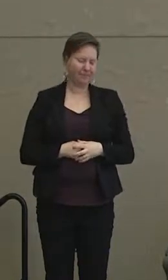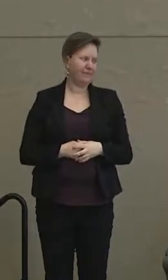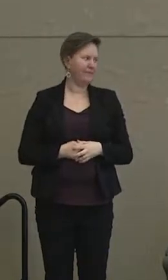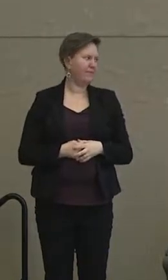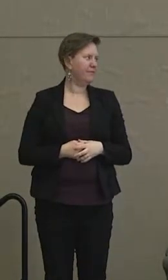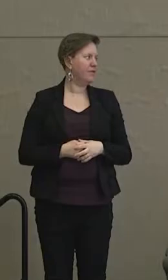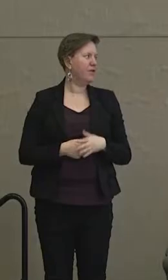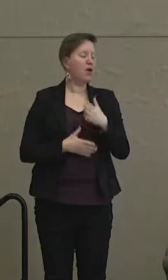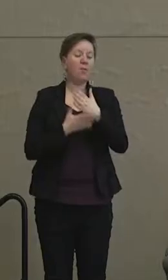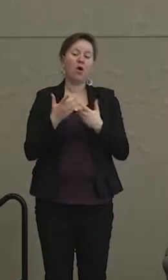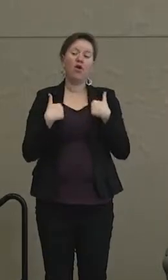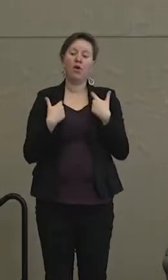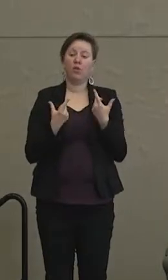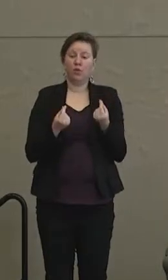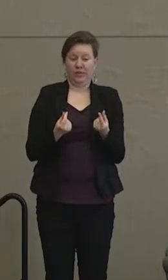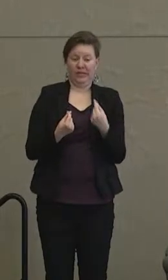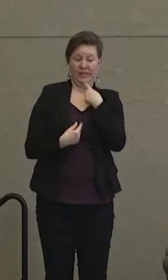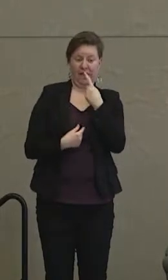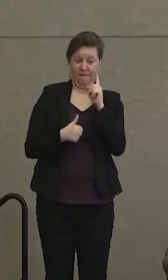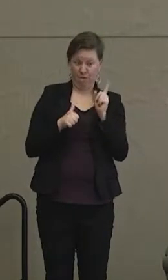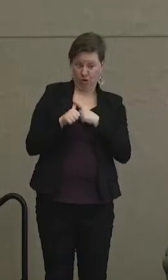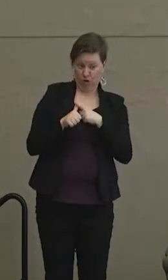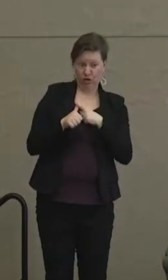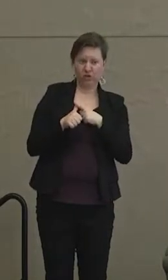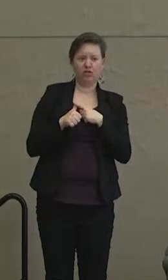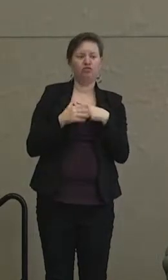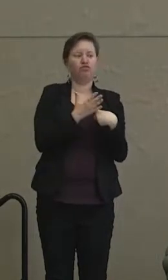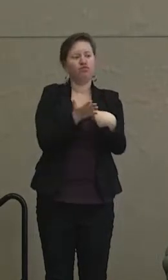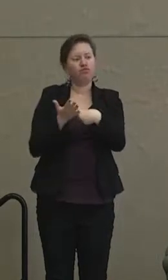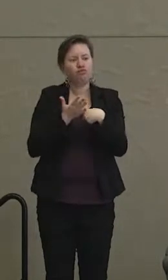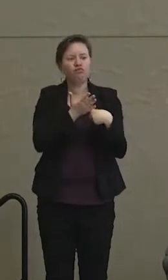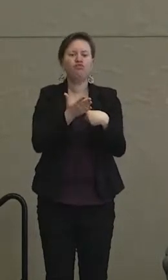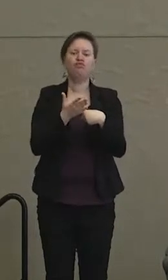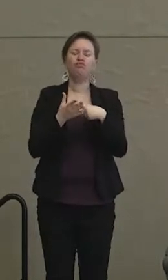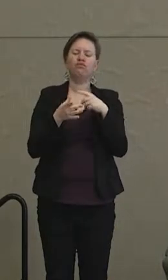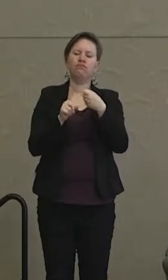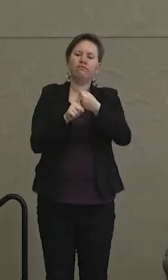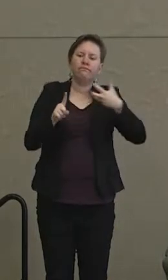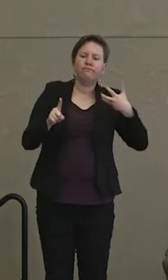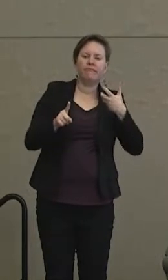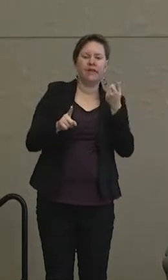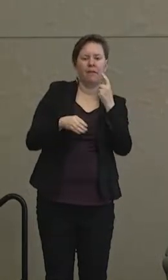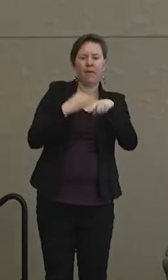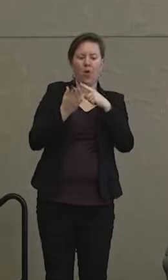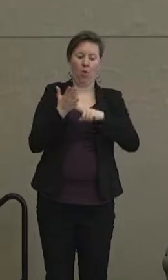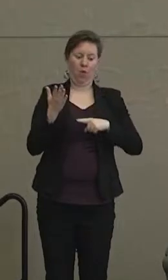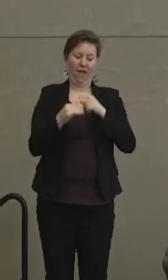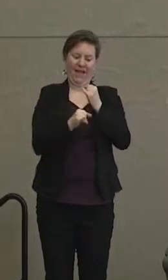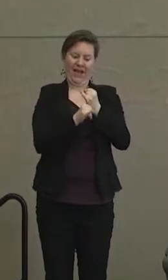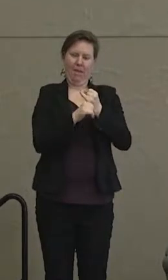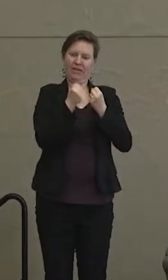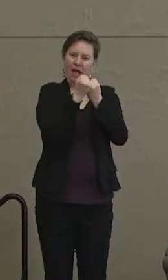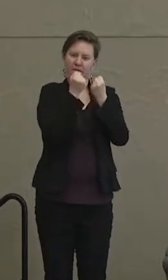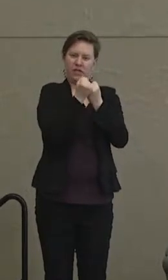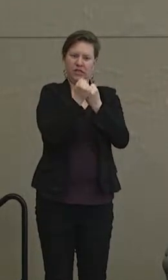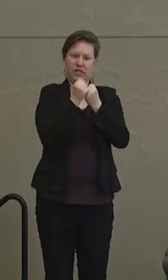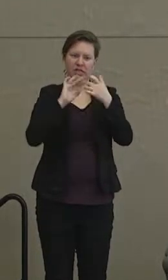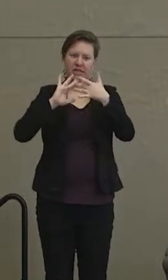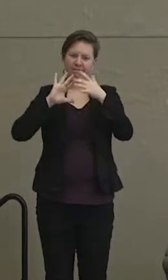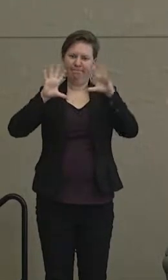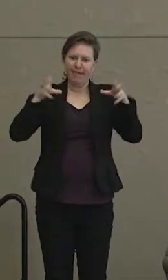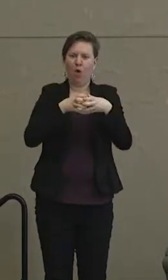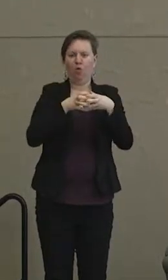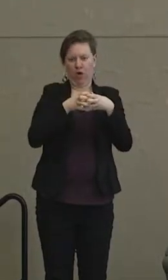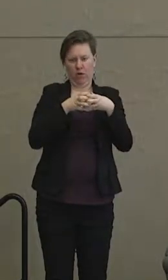So part of what I want to say first is kind of tell you a little bit about what the Campus Advocacy Network is. And I think